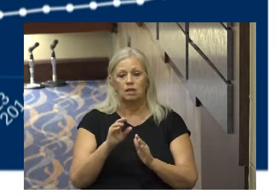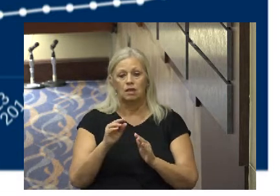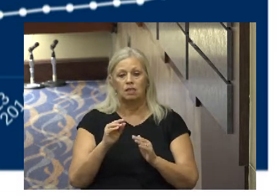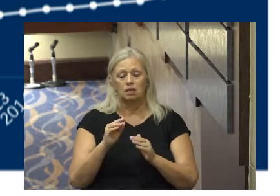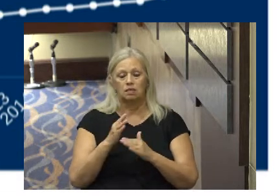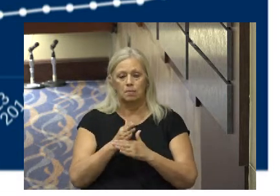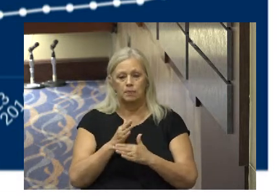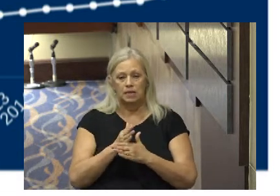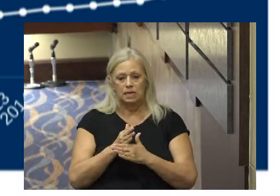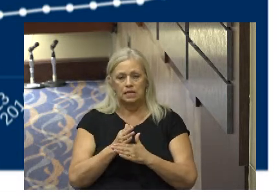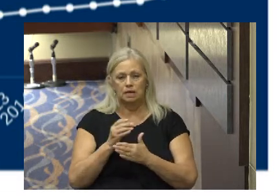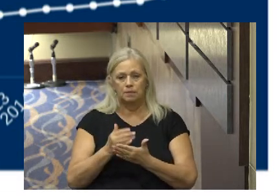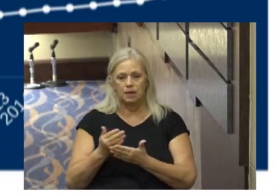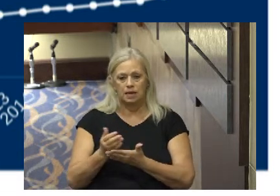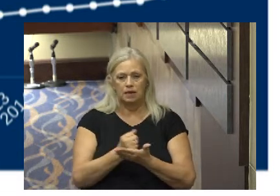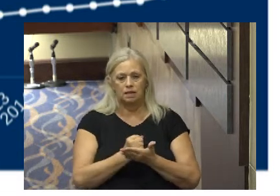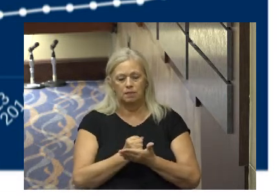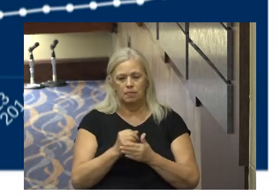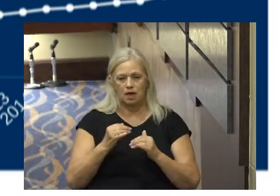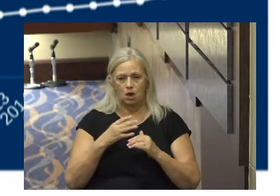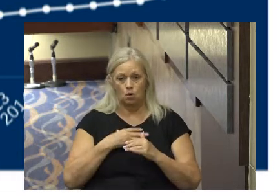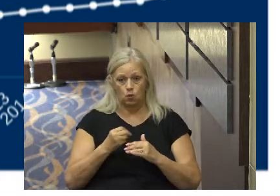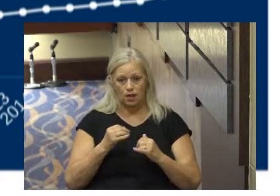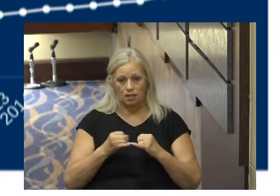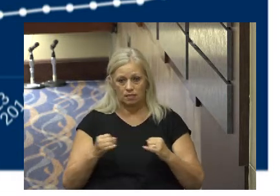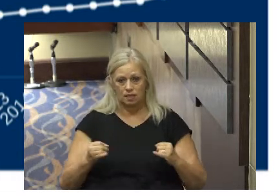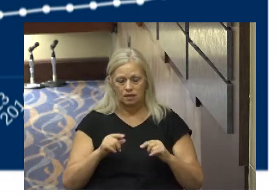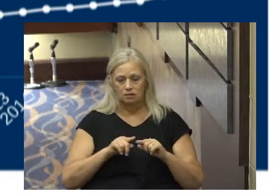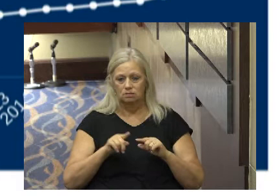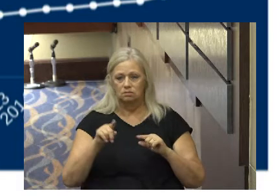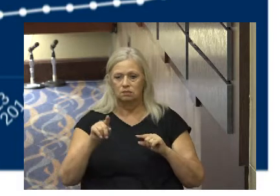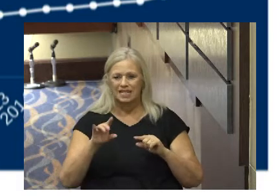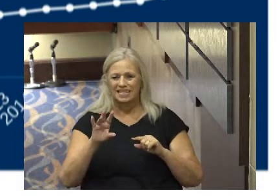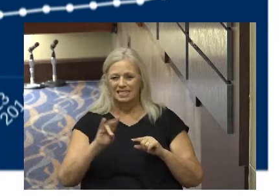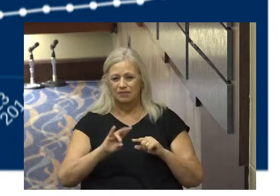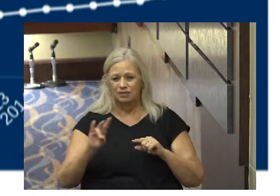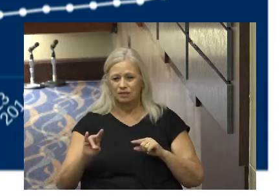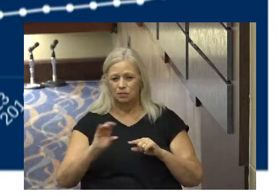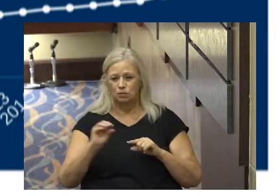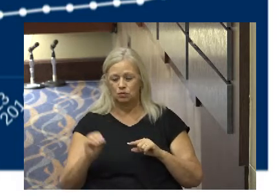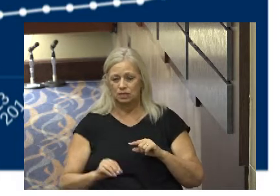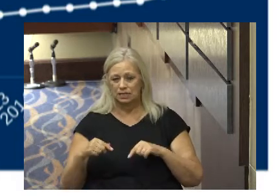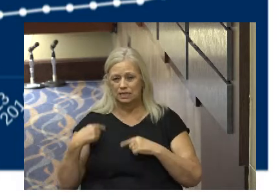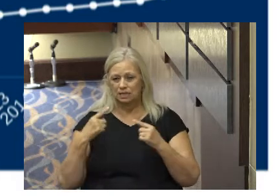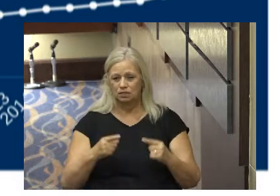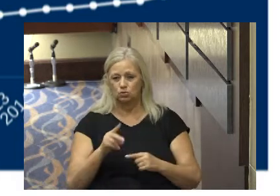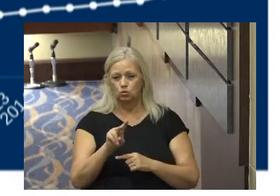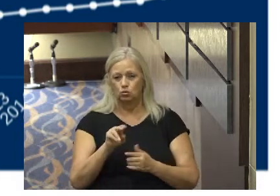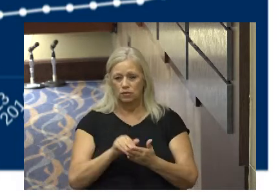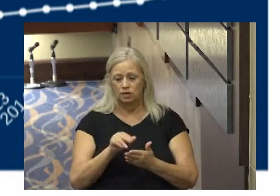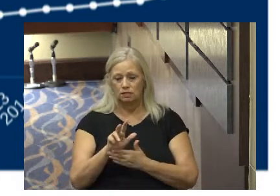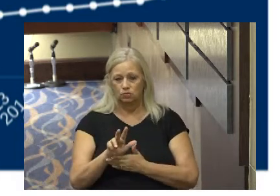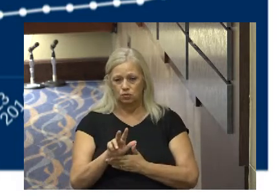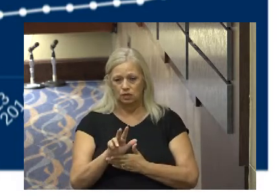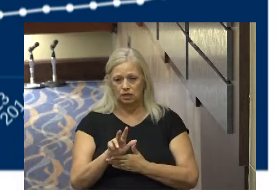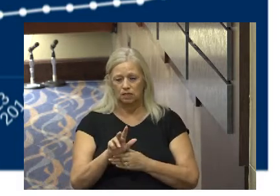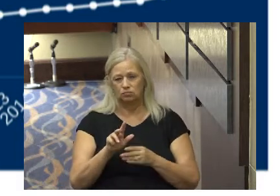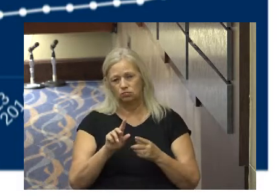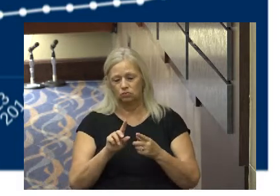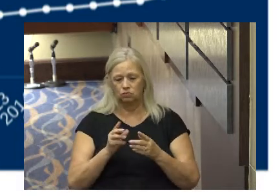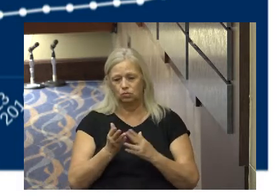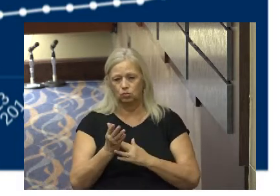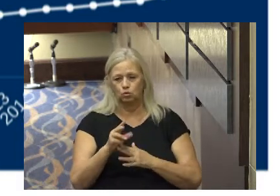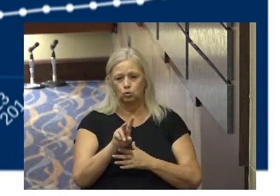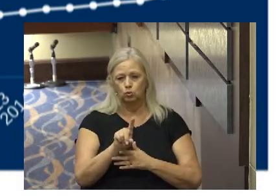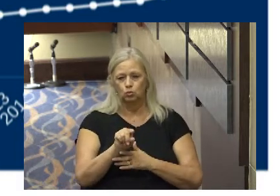like. And so it's gone up, that white line has gone up 77% since 2003 through about